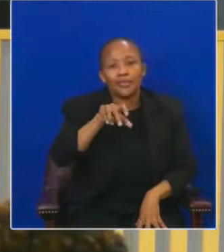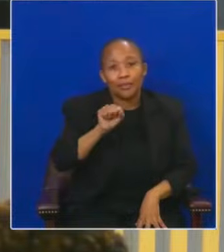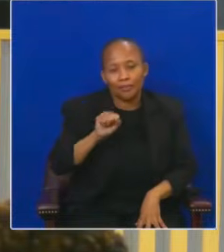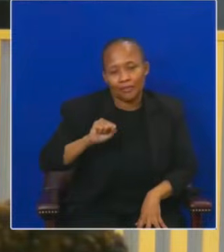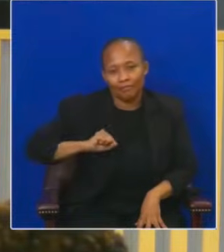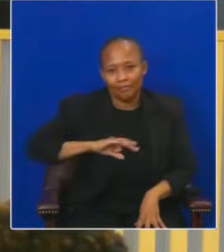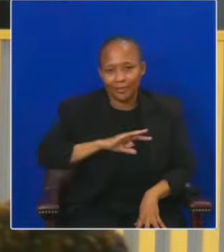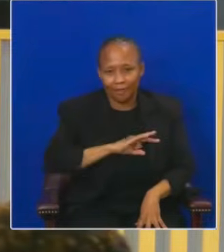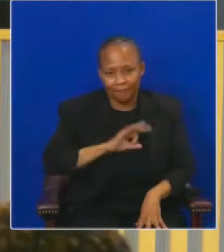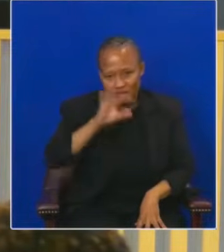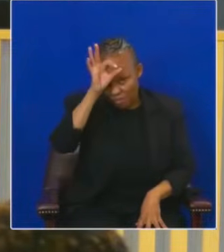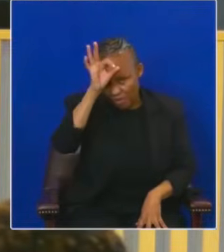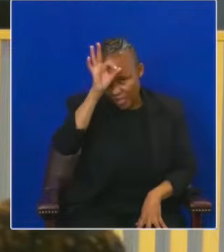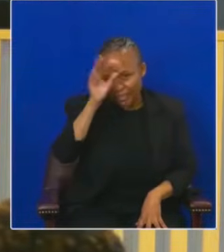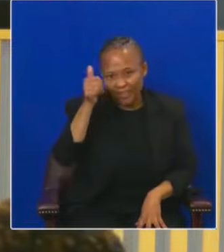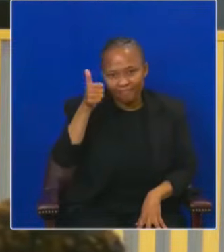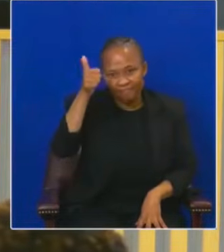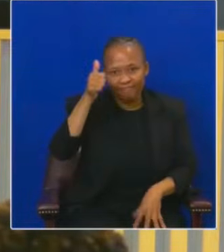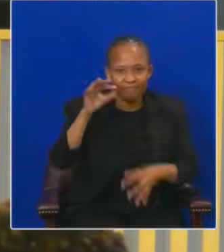And the other fact is that